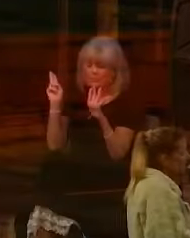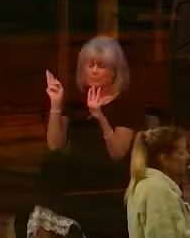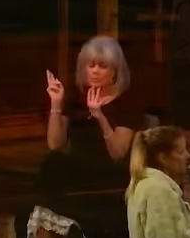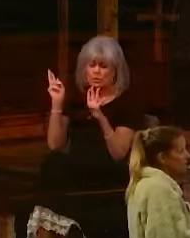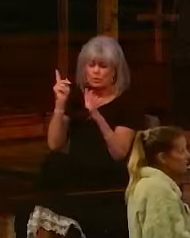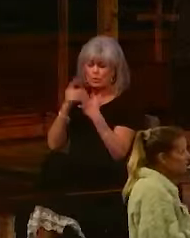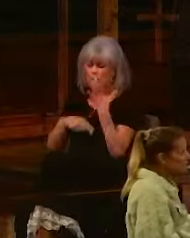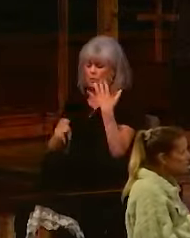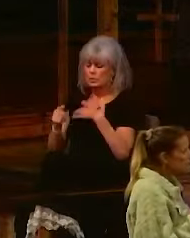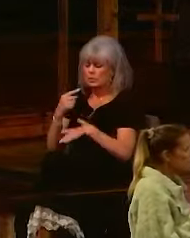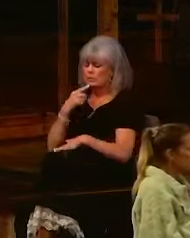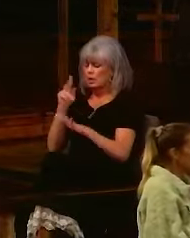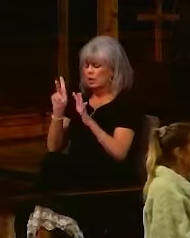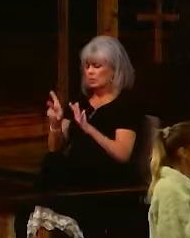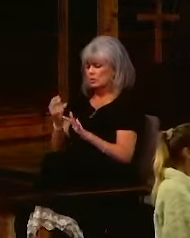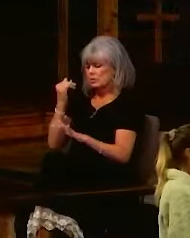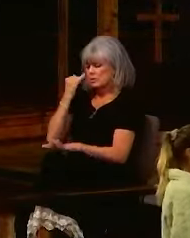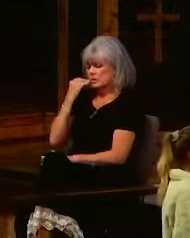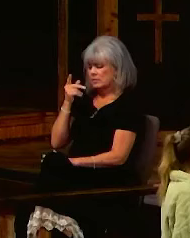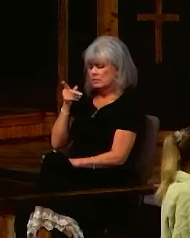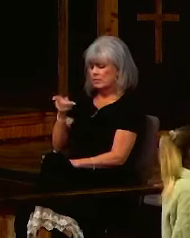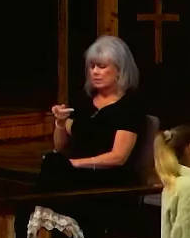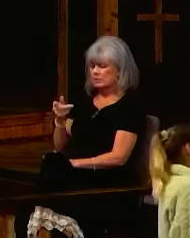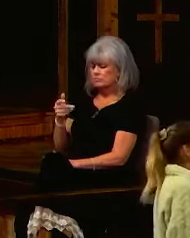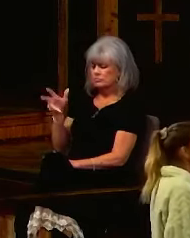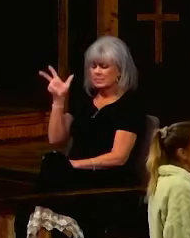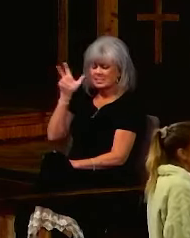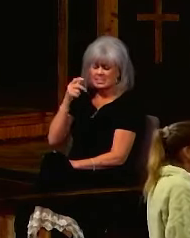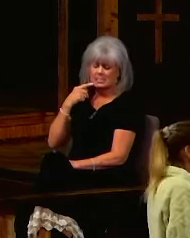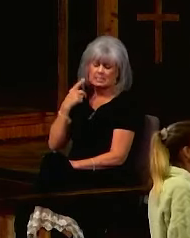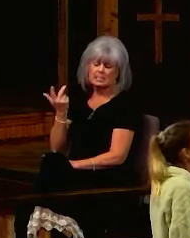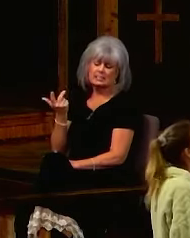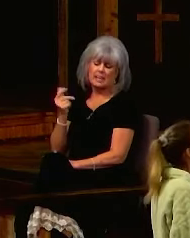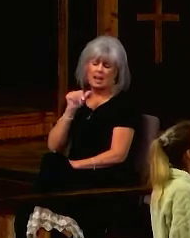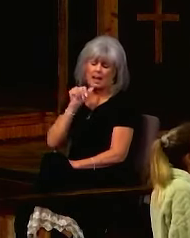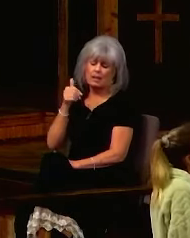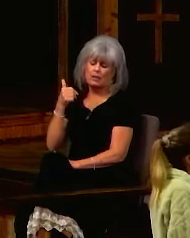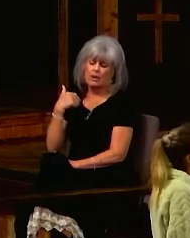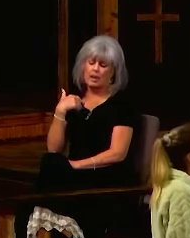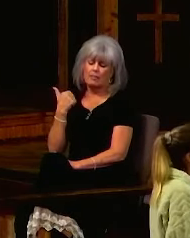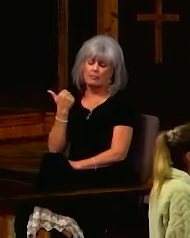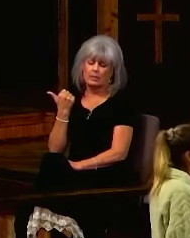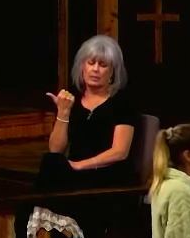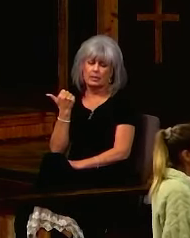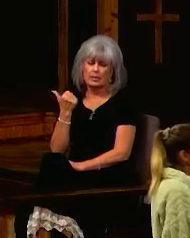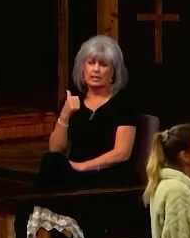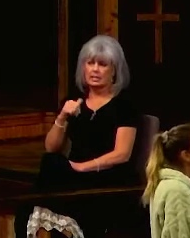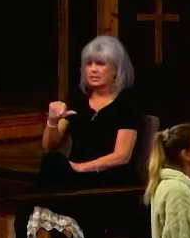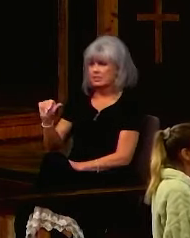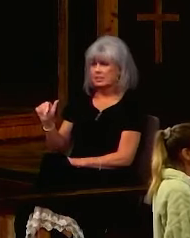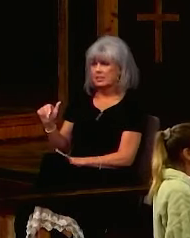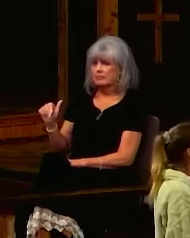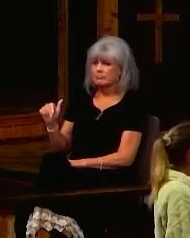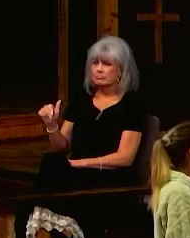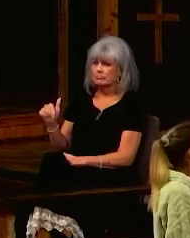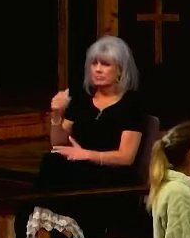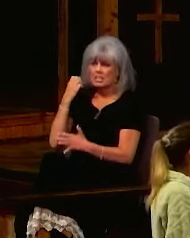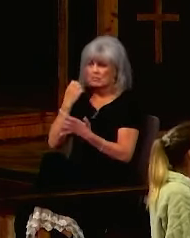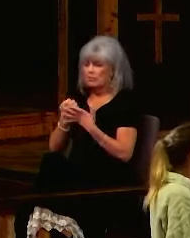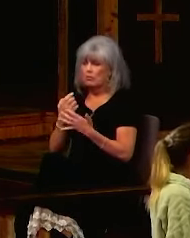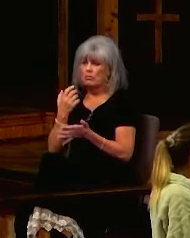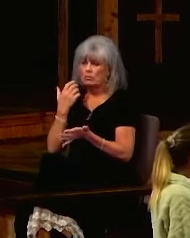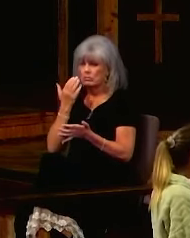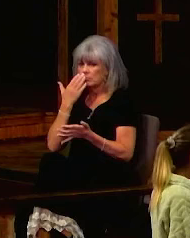somebody that's listening right now and said, I don't have anything behind me or in me